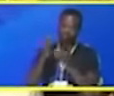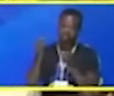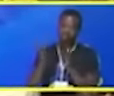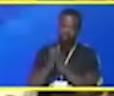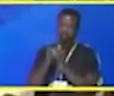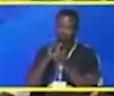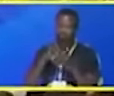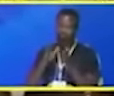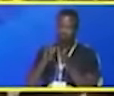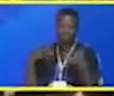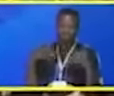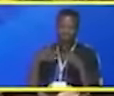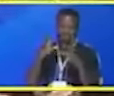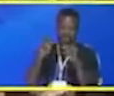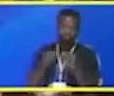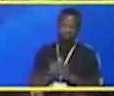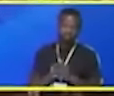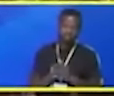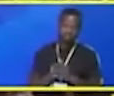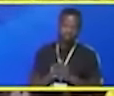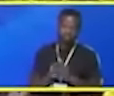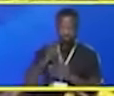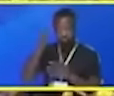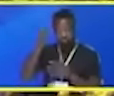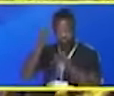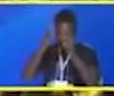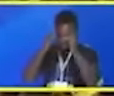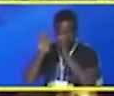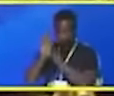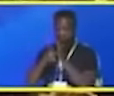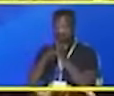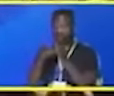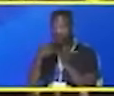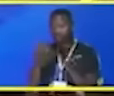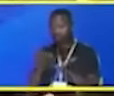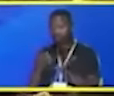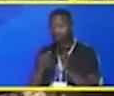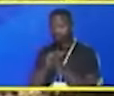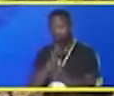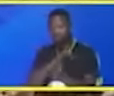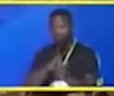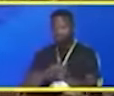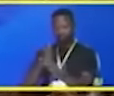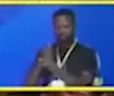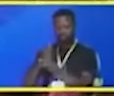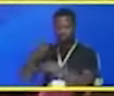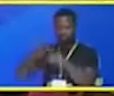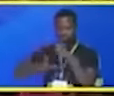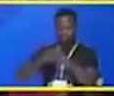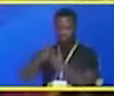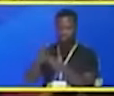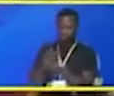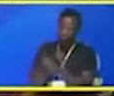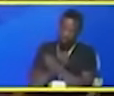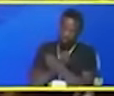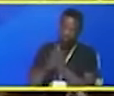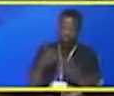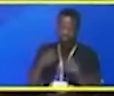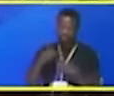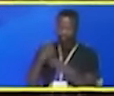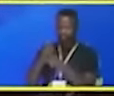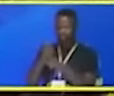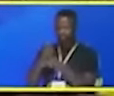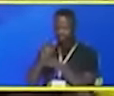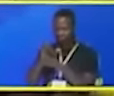not allow me to be afraid. The Bible lets us know that the Lord is gracious and compassionate. He is slow